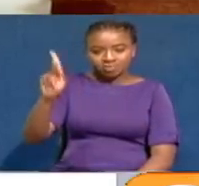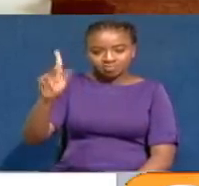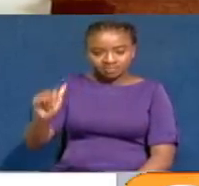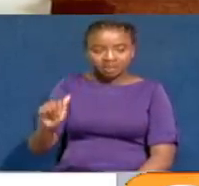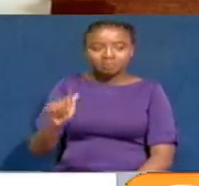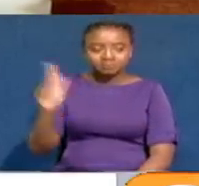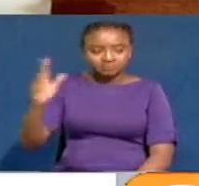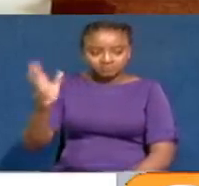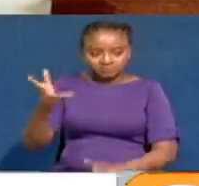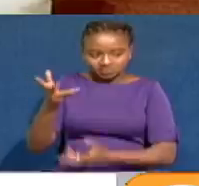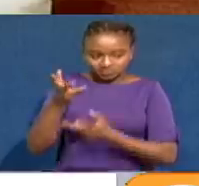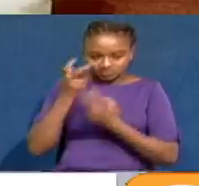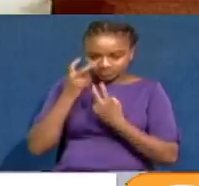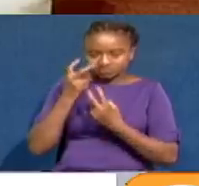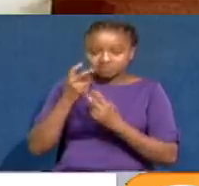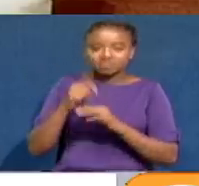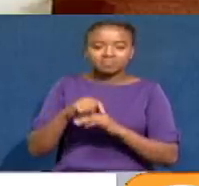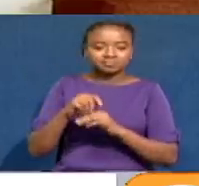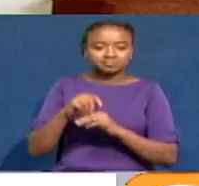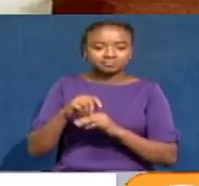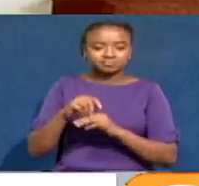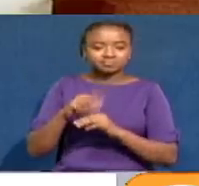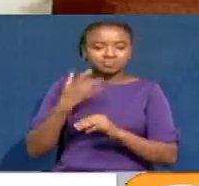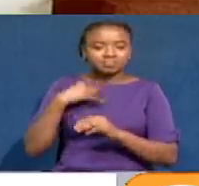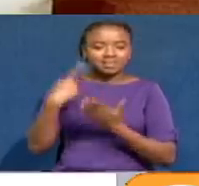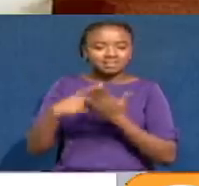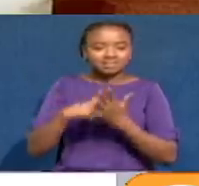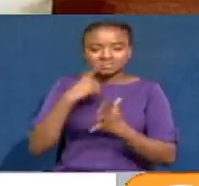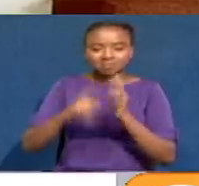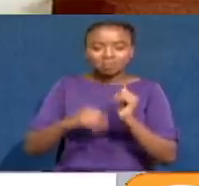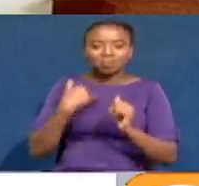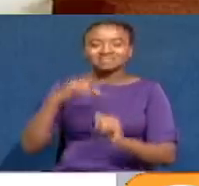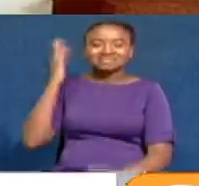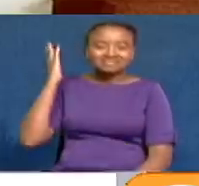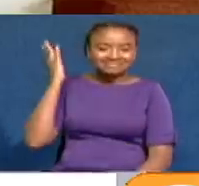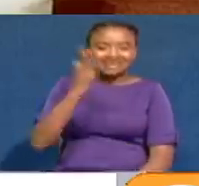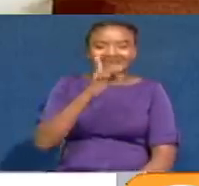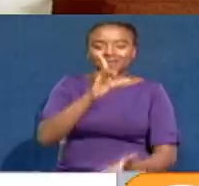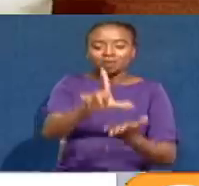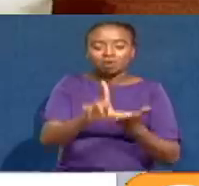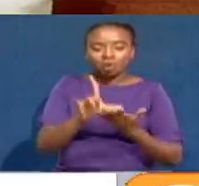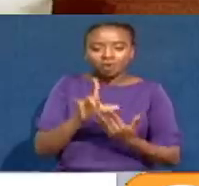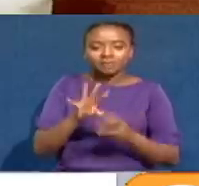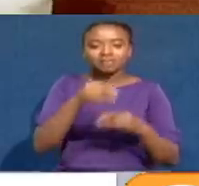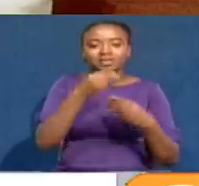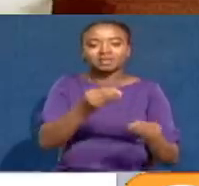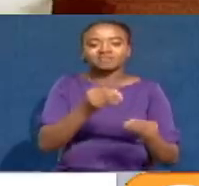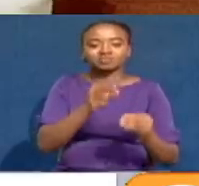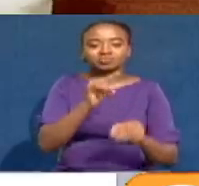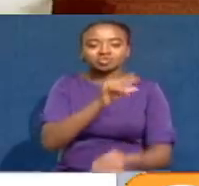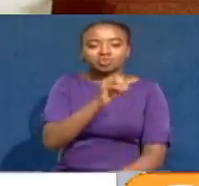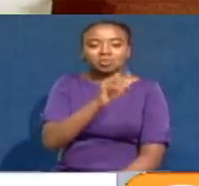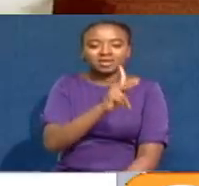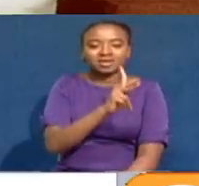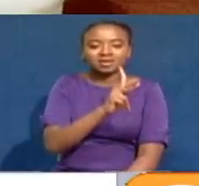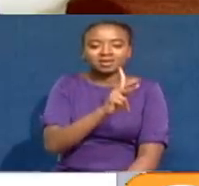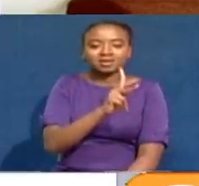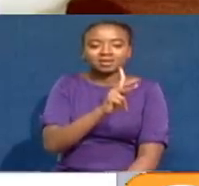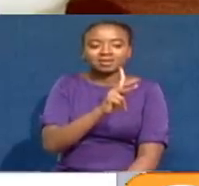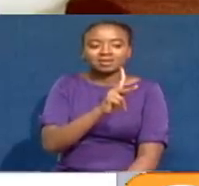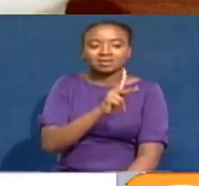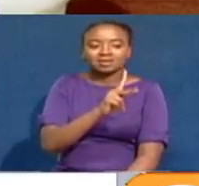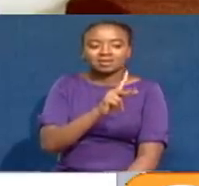that data, I talked about direct debt to GOK at around 8 trillion. You don't need to go far, Jeff. You